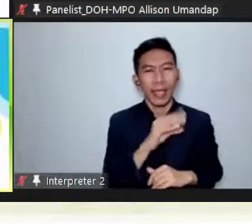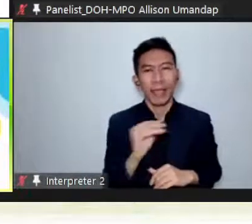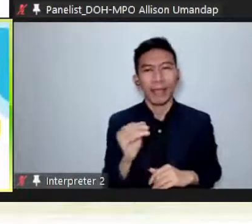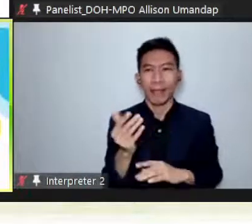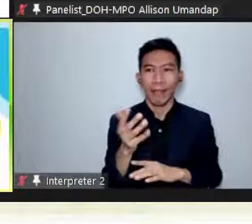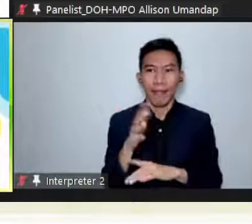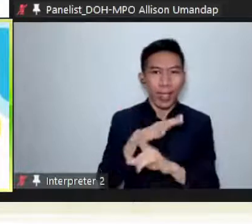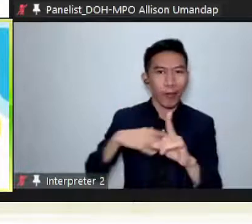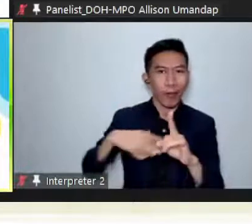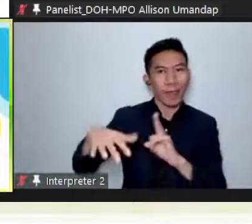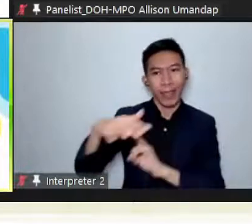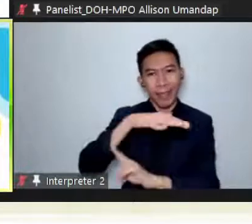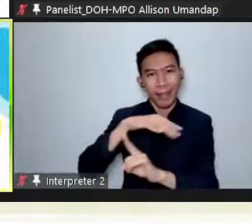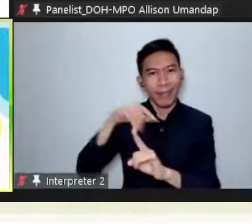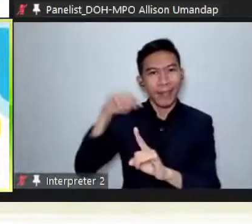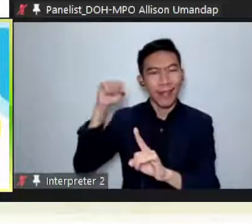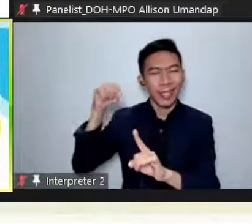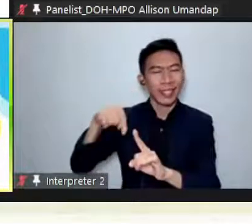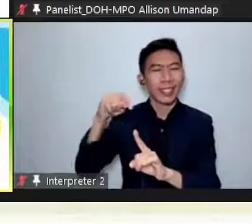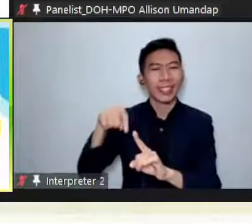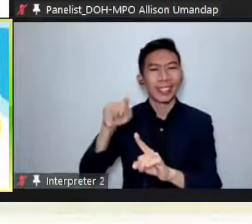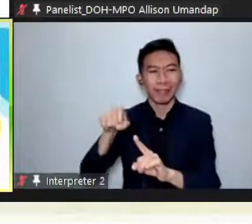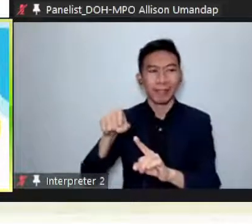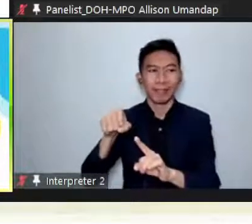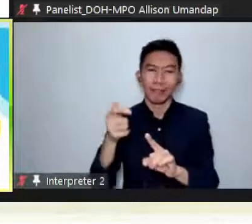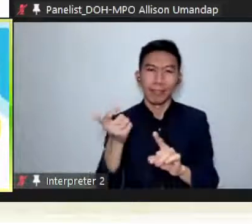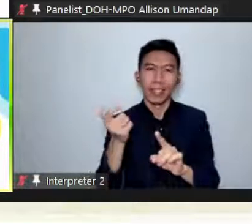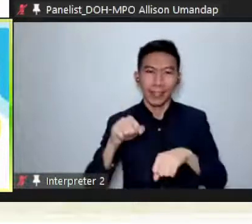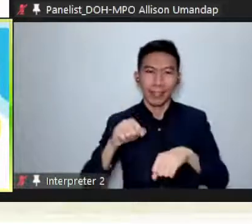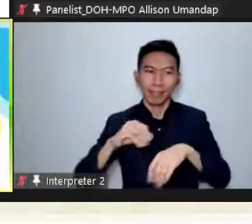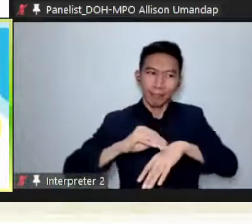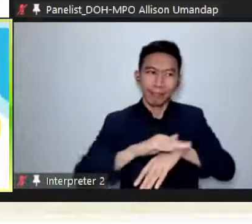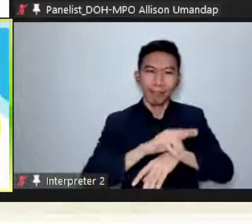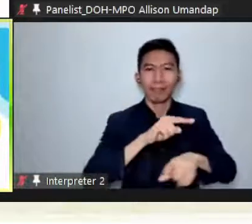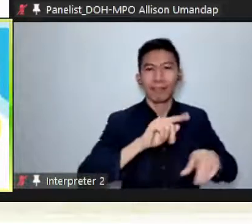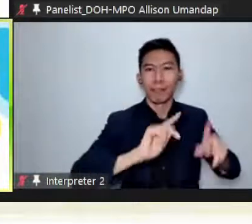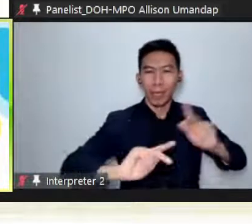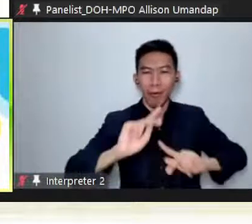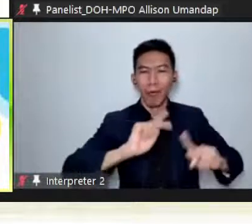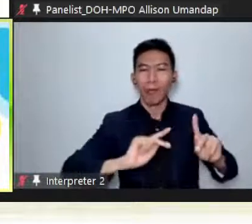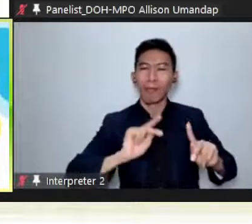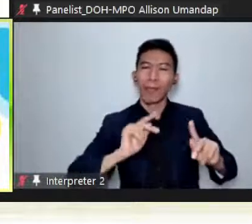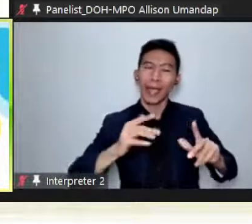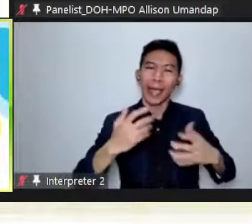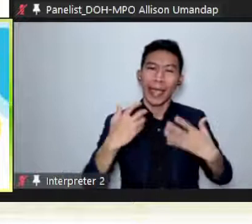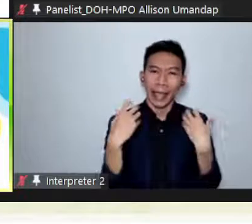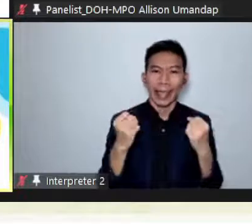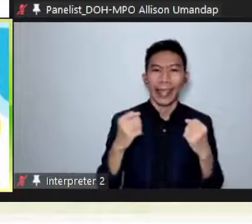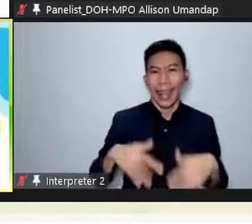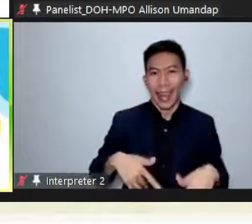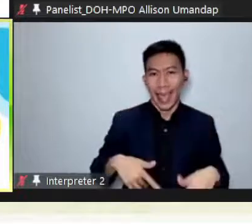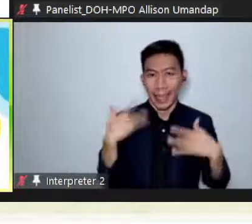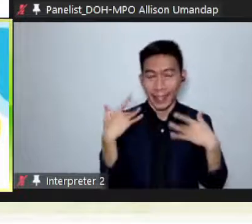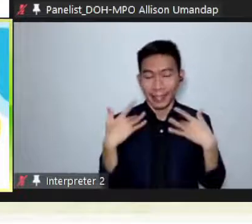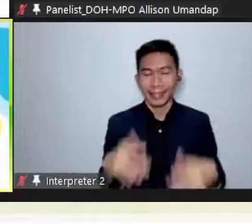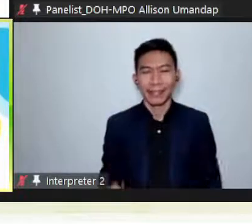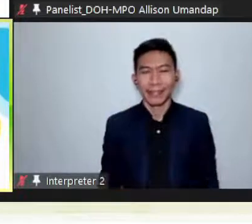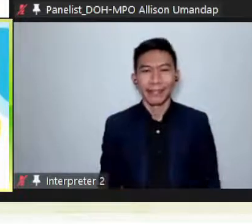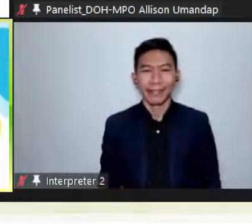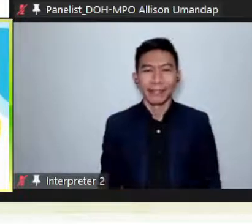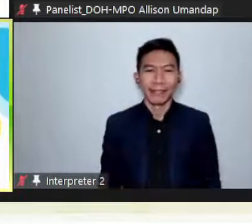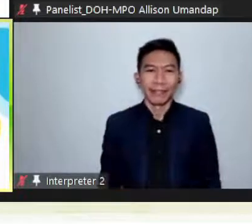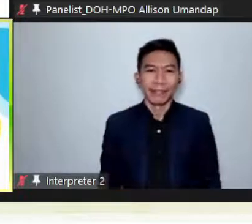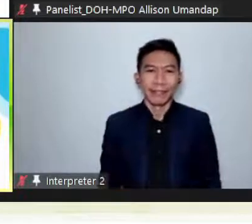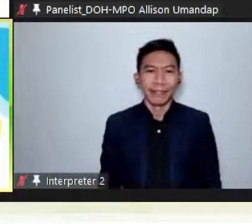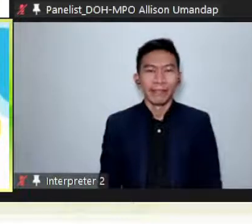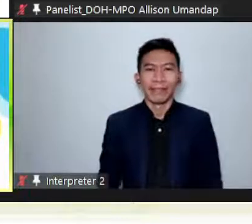that allows for people to really practice healthy lifestyle. So we've begun, and those are some of the